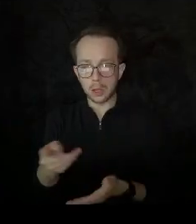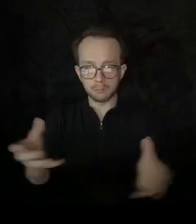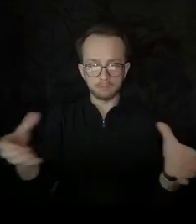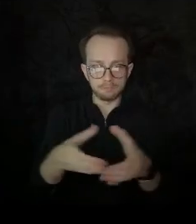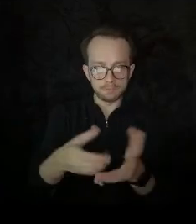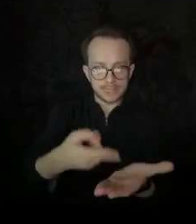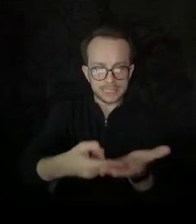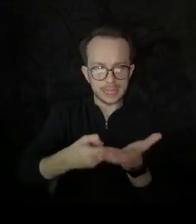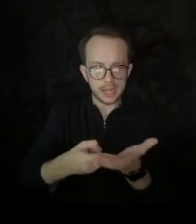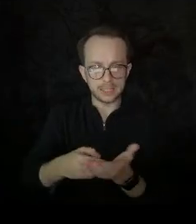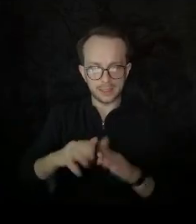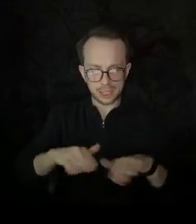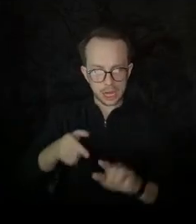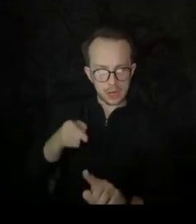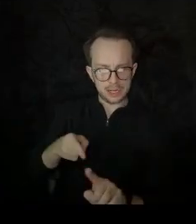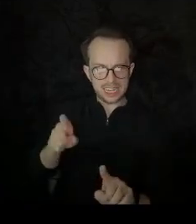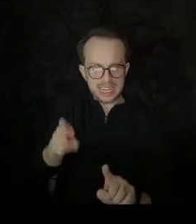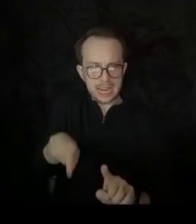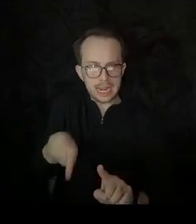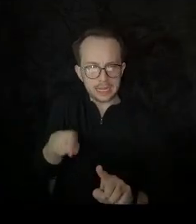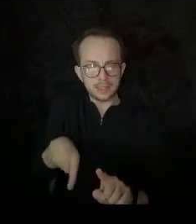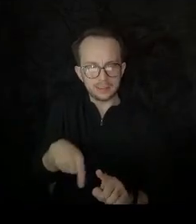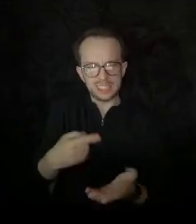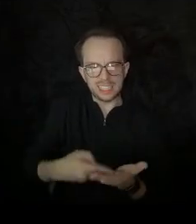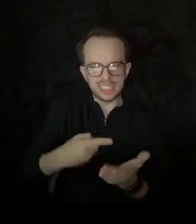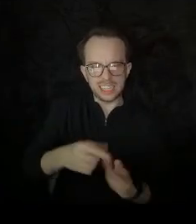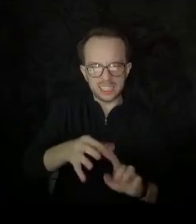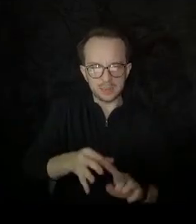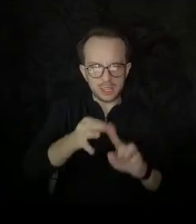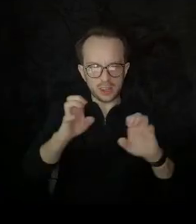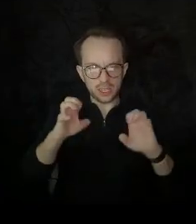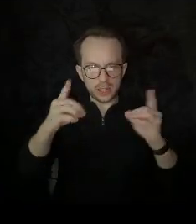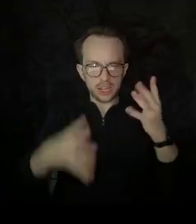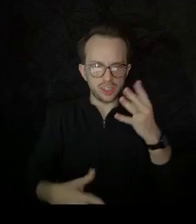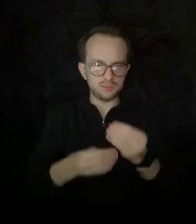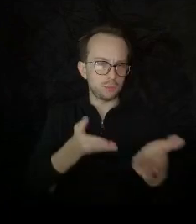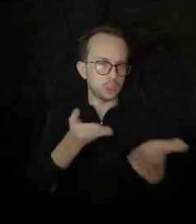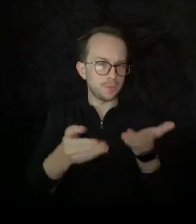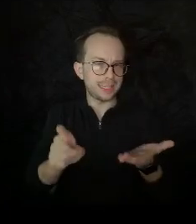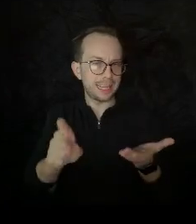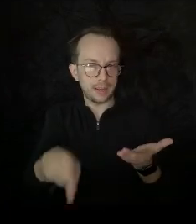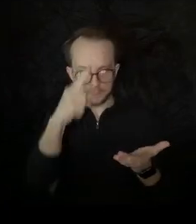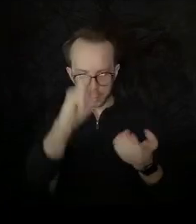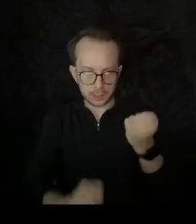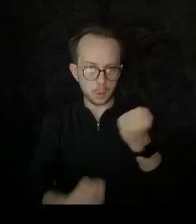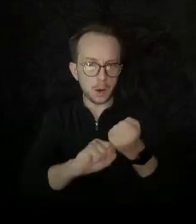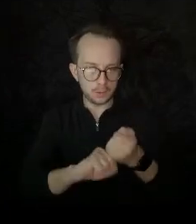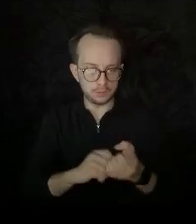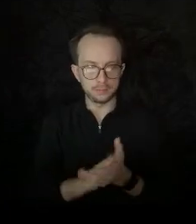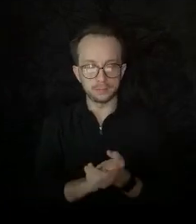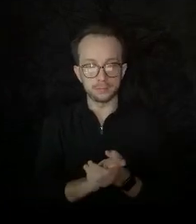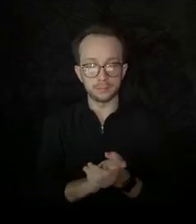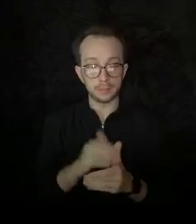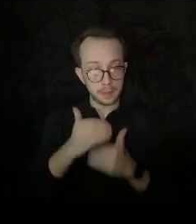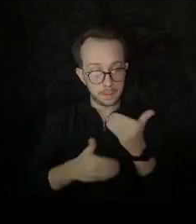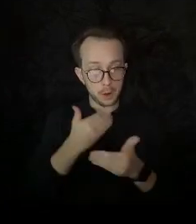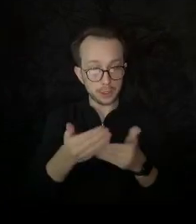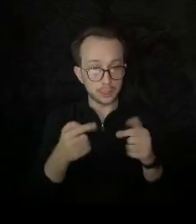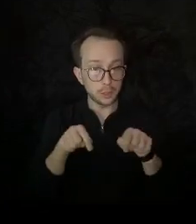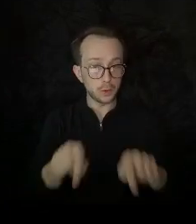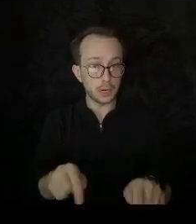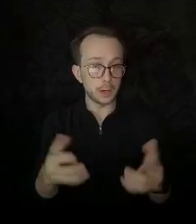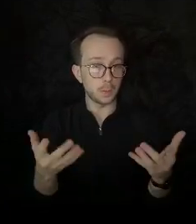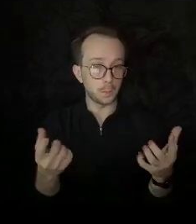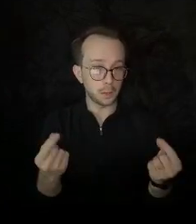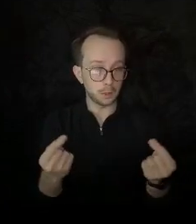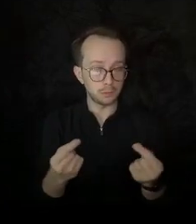the special education services needed to support your child. During this process, parents can share what